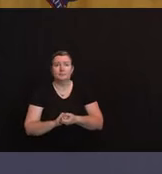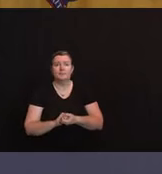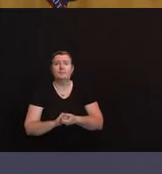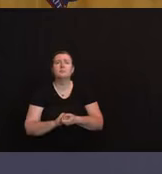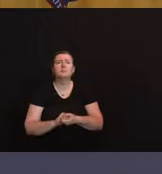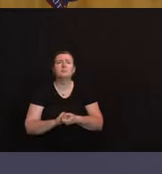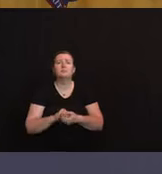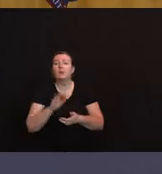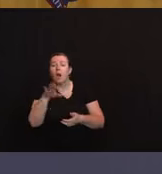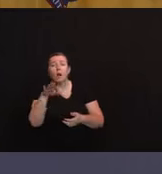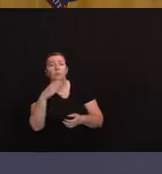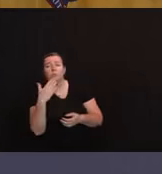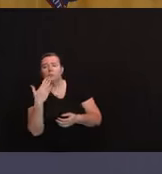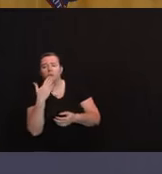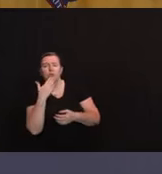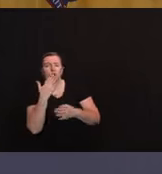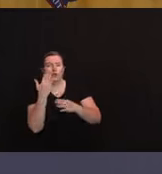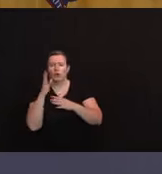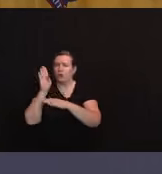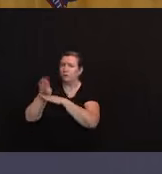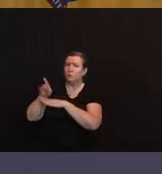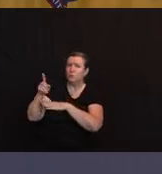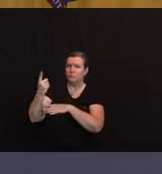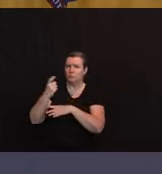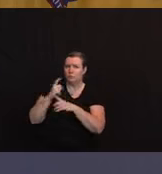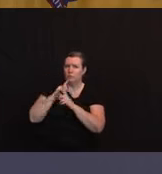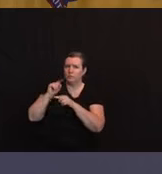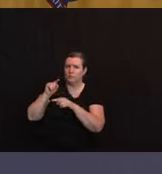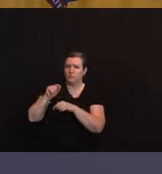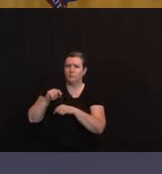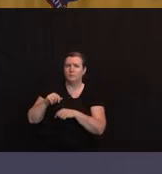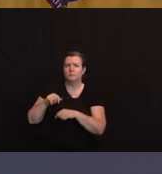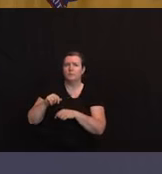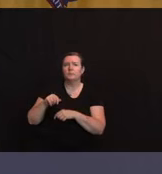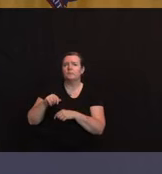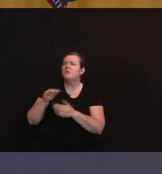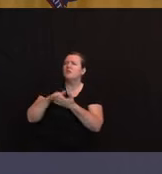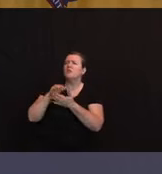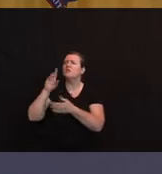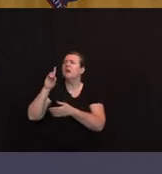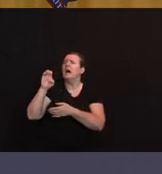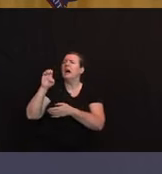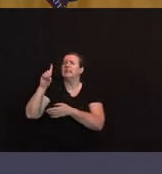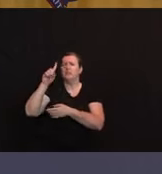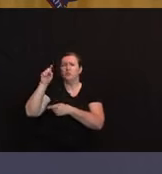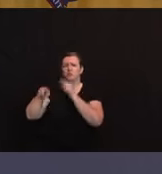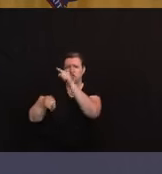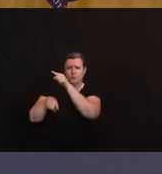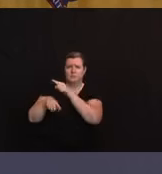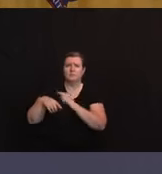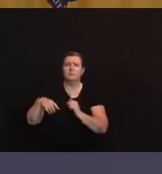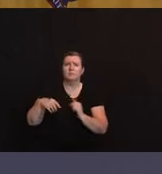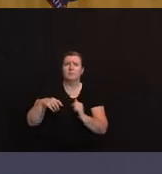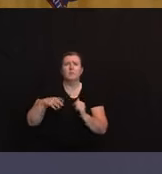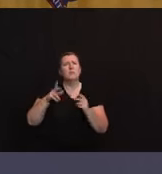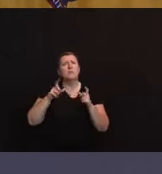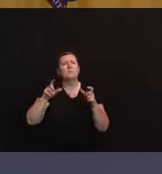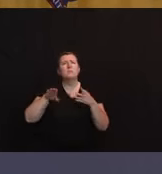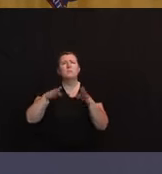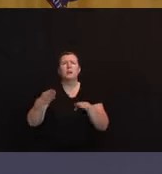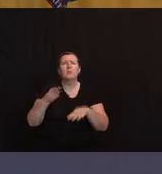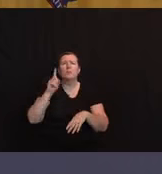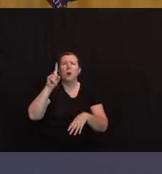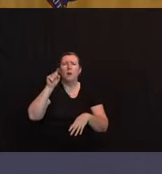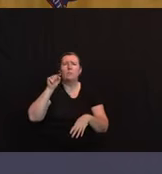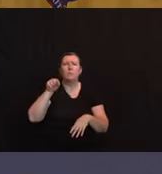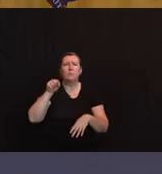Good afternoon, Governor. First, a question for Dr. Lifshitz. The probable deaths today were listed at 1,920, and if I